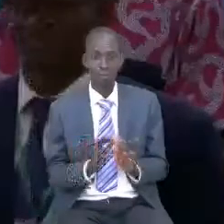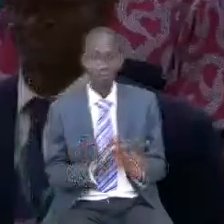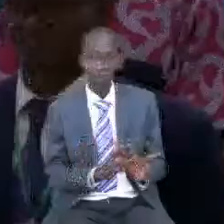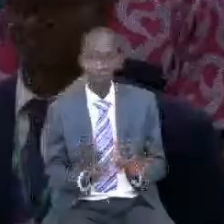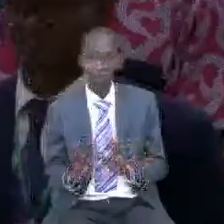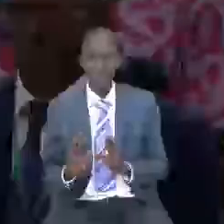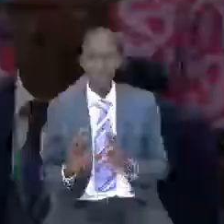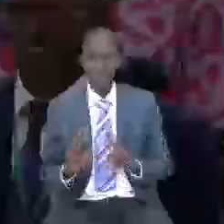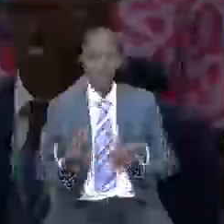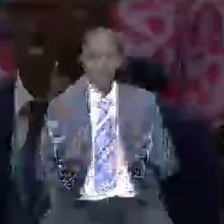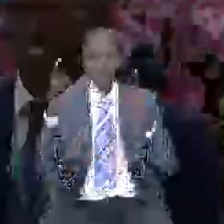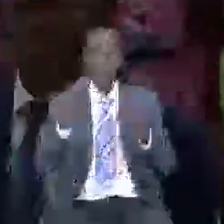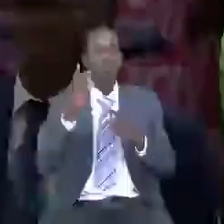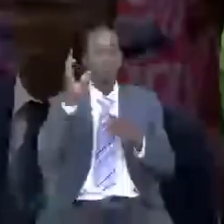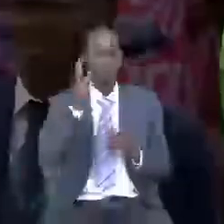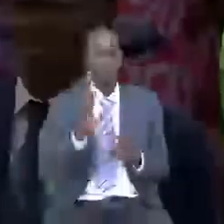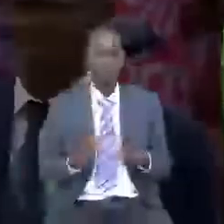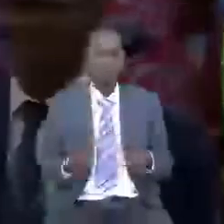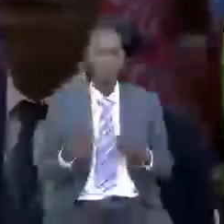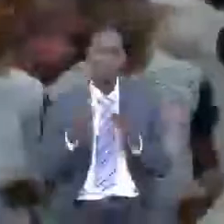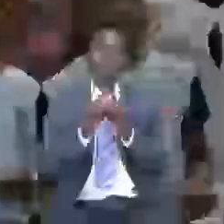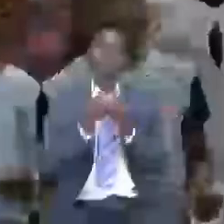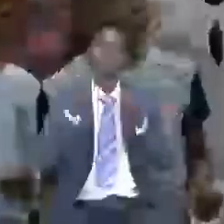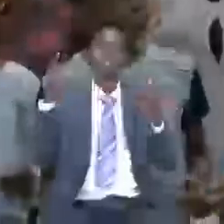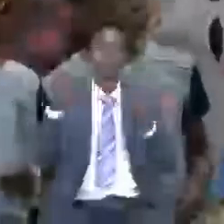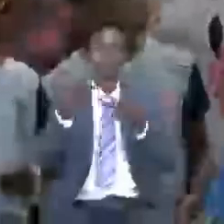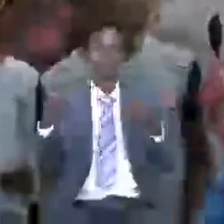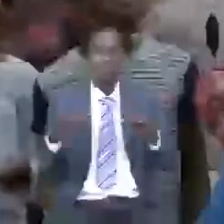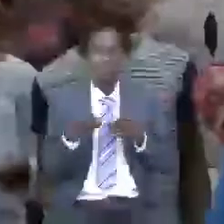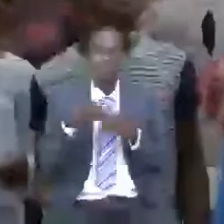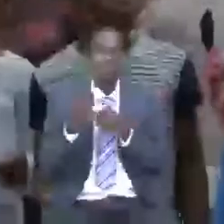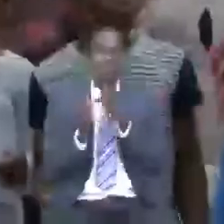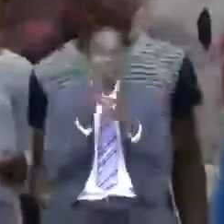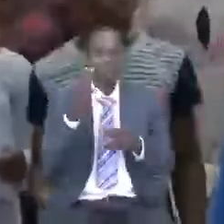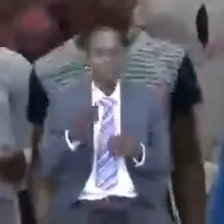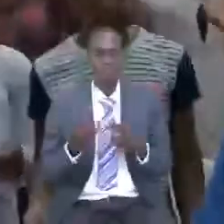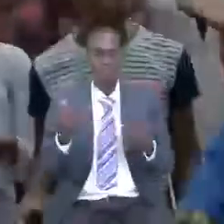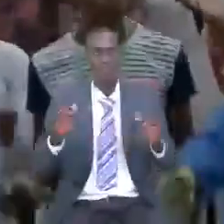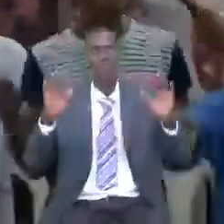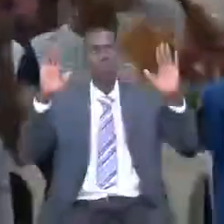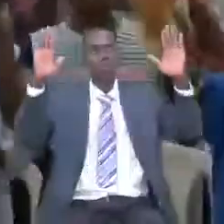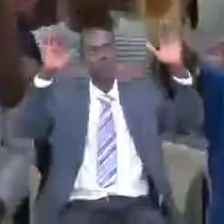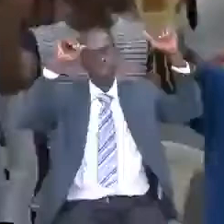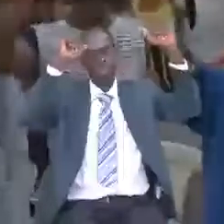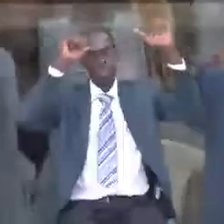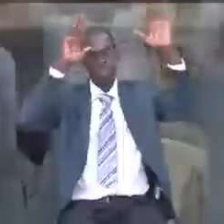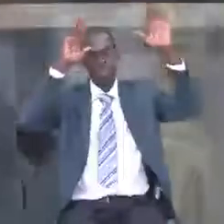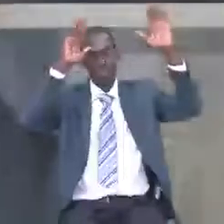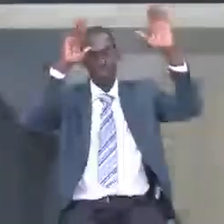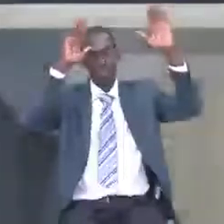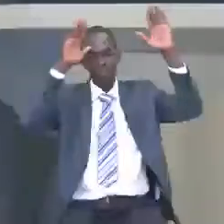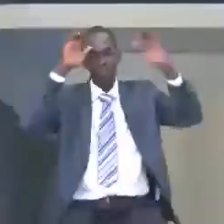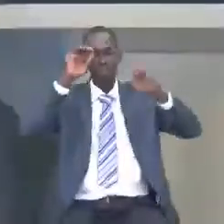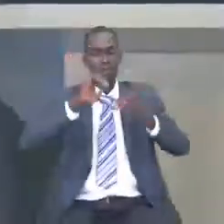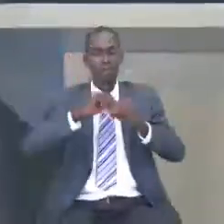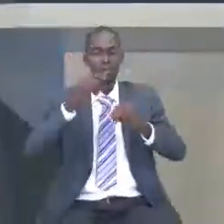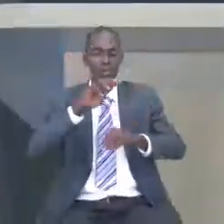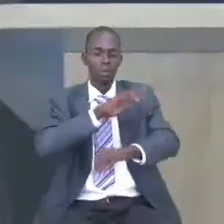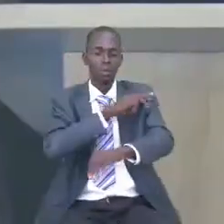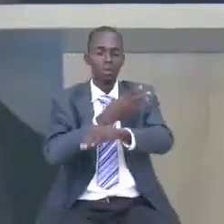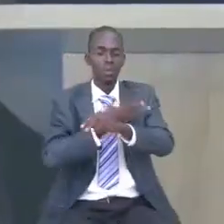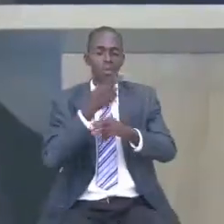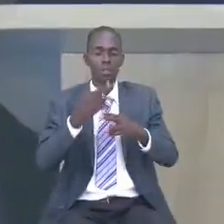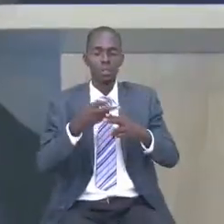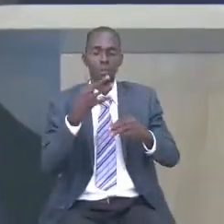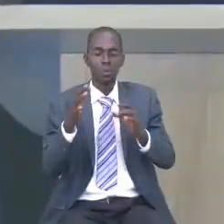You'll go places. Well, are you there? Raise up that hand. Father, in the mighty name